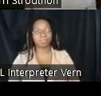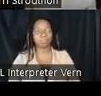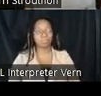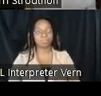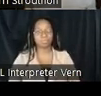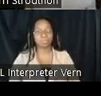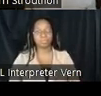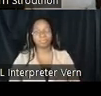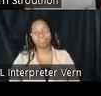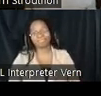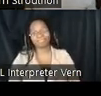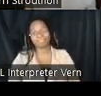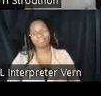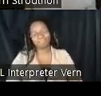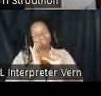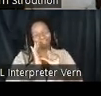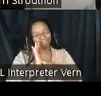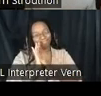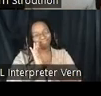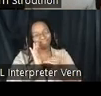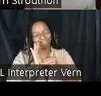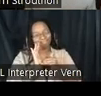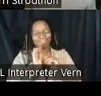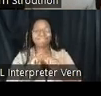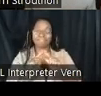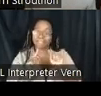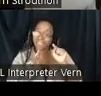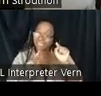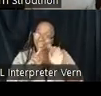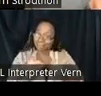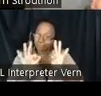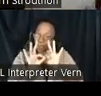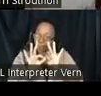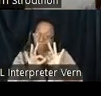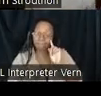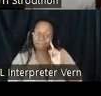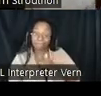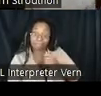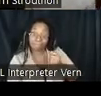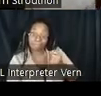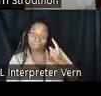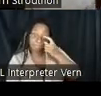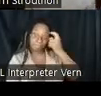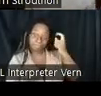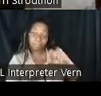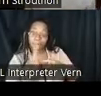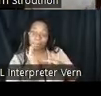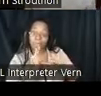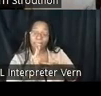repeating a lot here, but this is one of the core messages, is that for us, our understanding of trauma is that disconnection from authentic